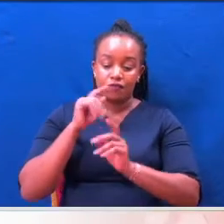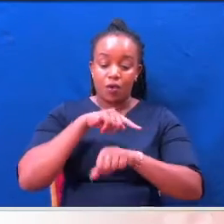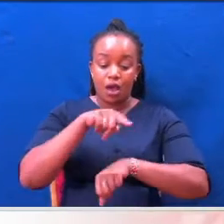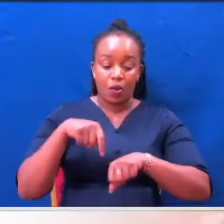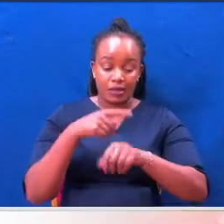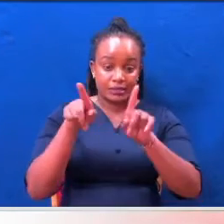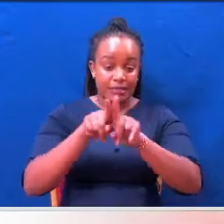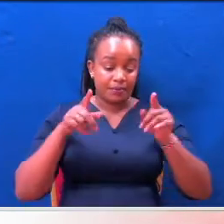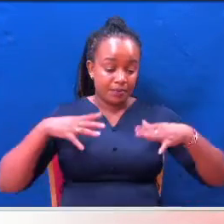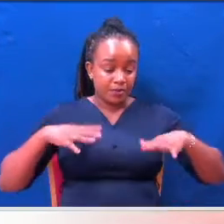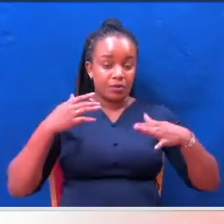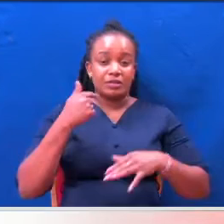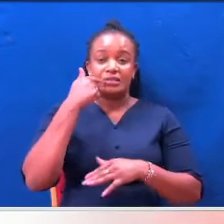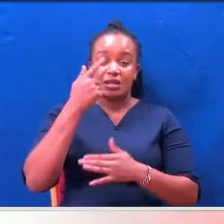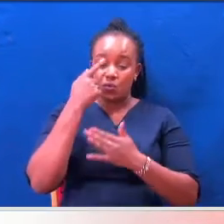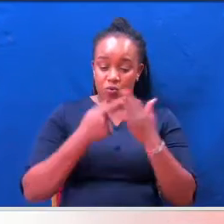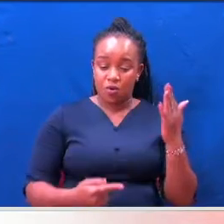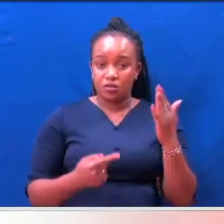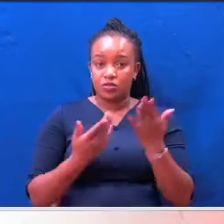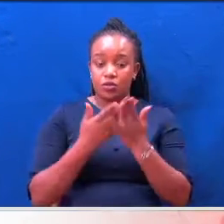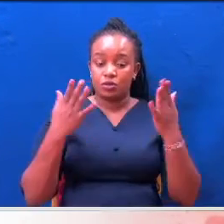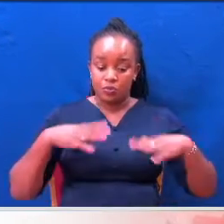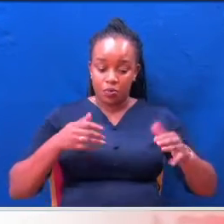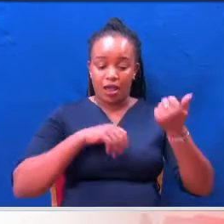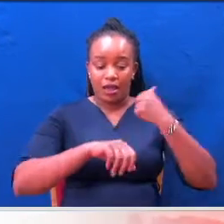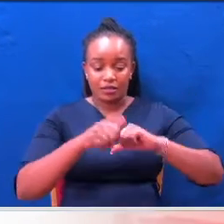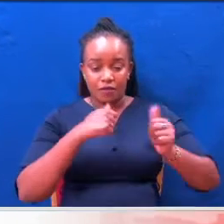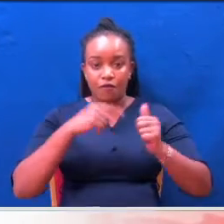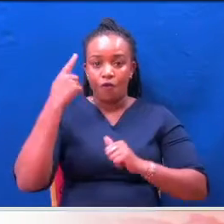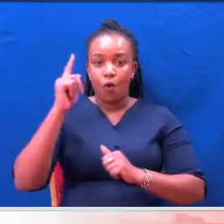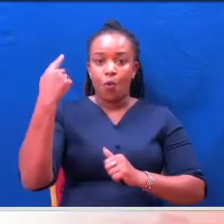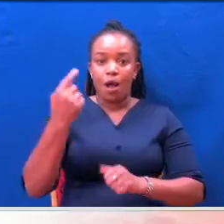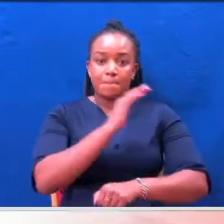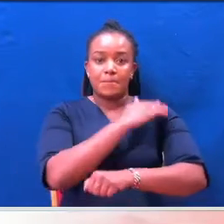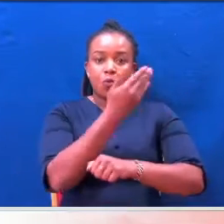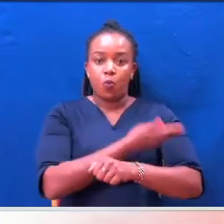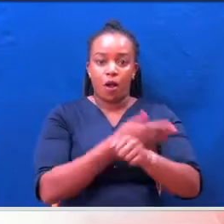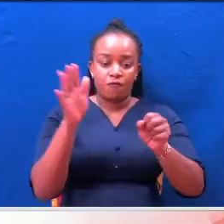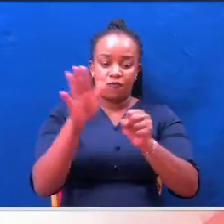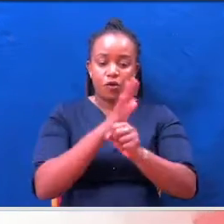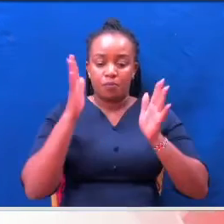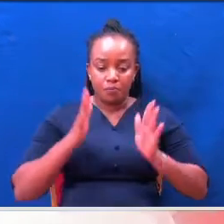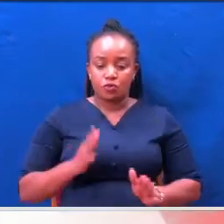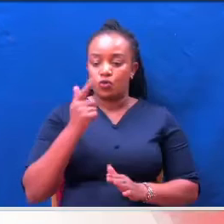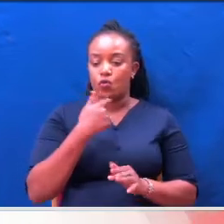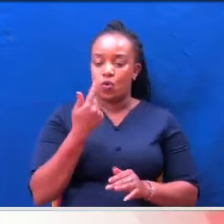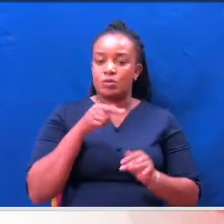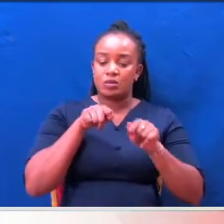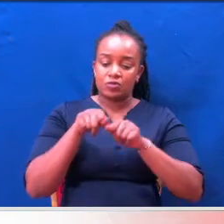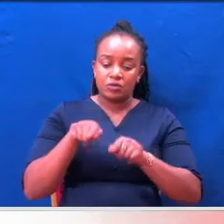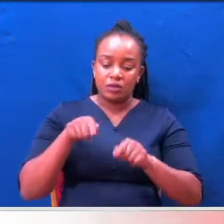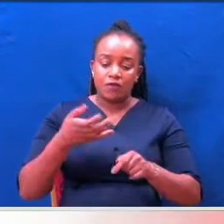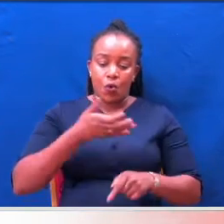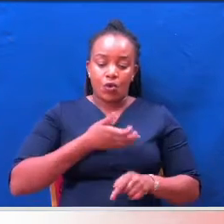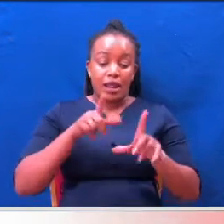the officers maintained that they were acting on behalf of powerful individuals claiming ownership of the land. The